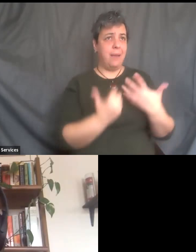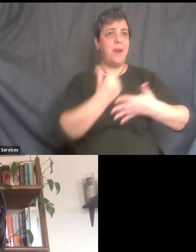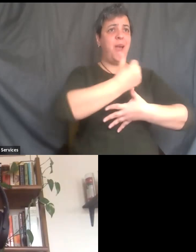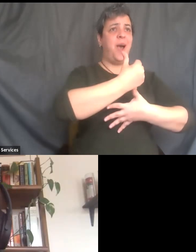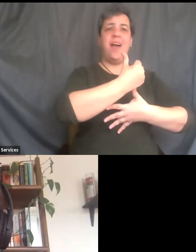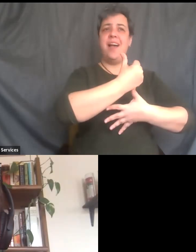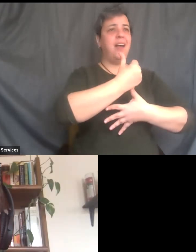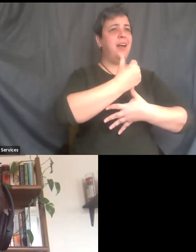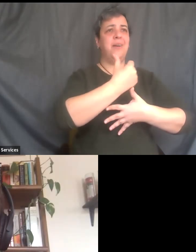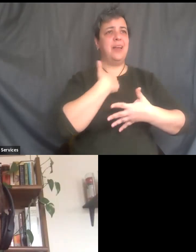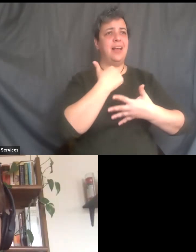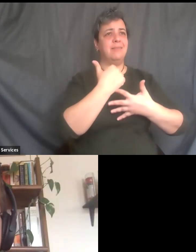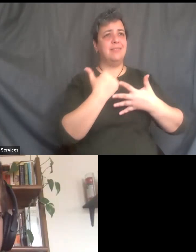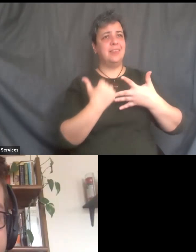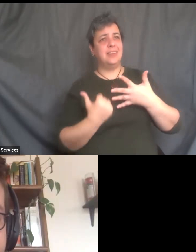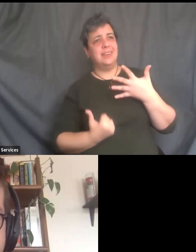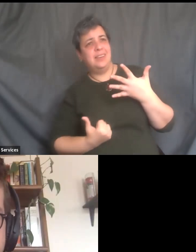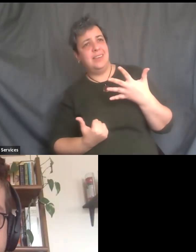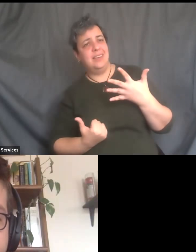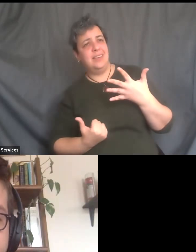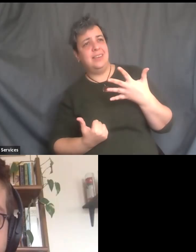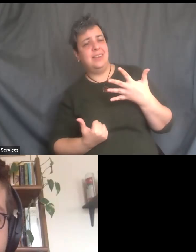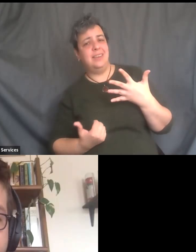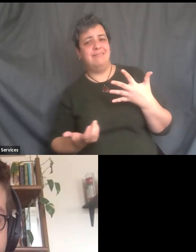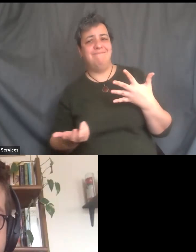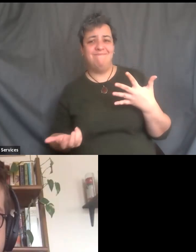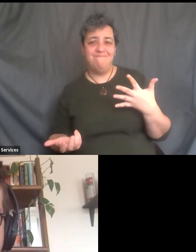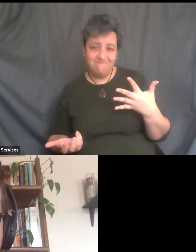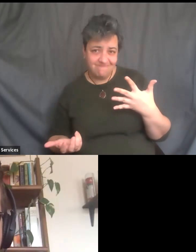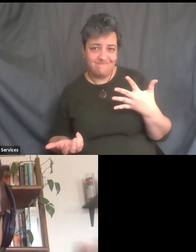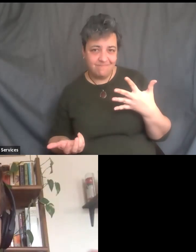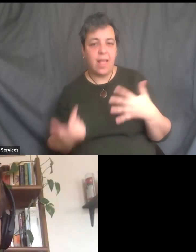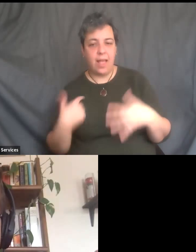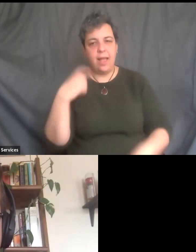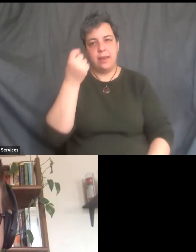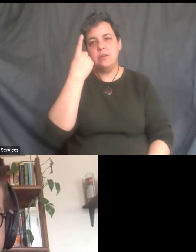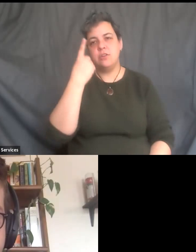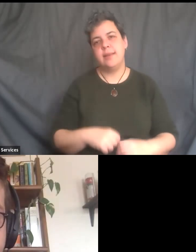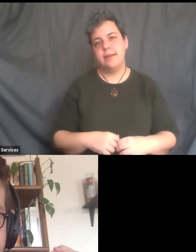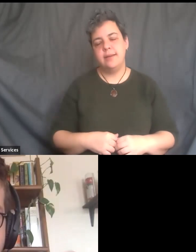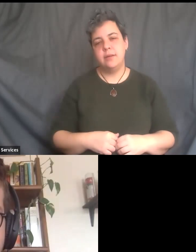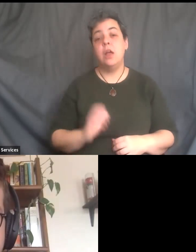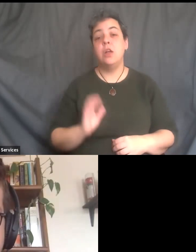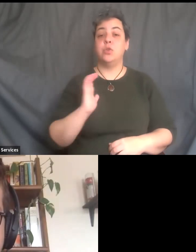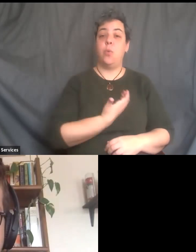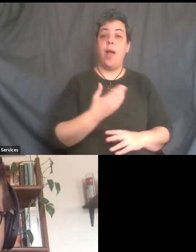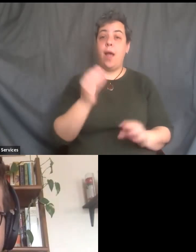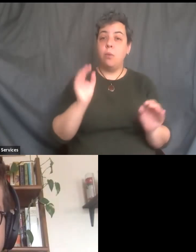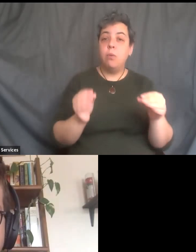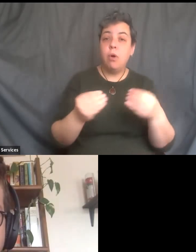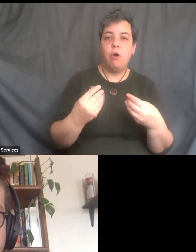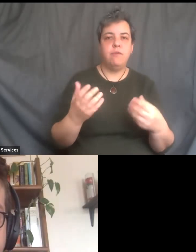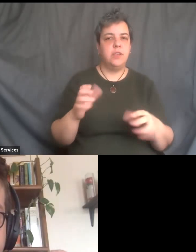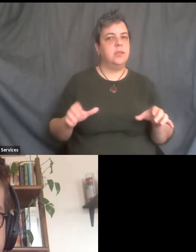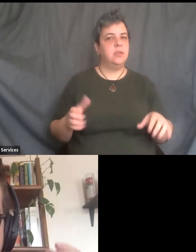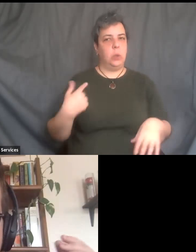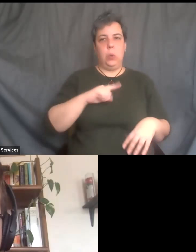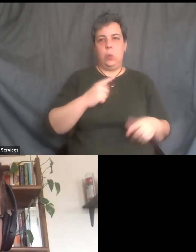available. Here in our office, we're doing everything we can to send out messaging that's honest and